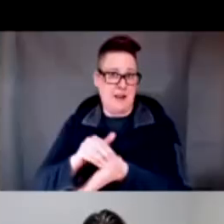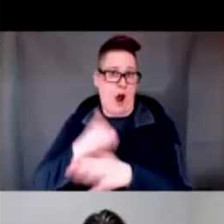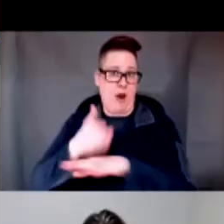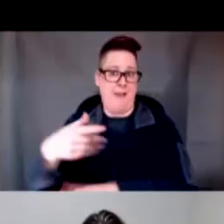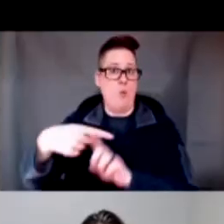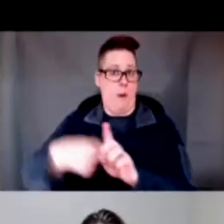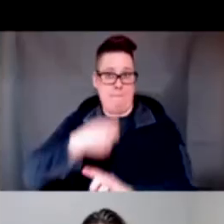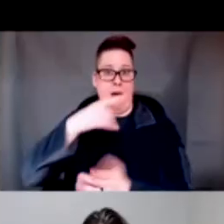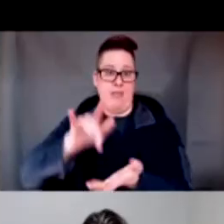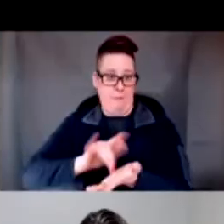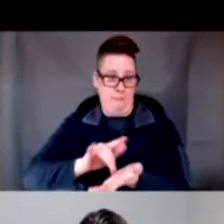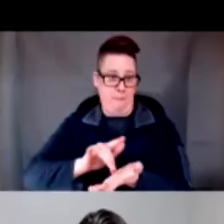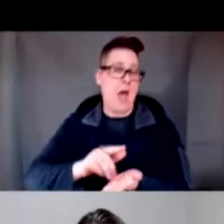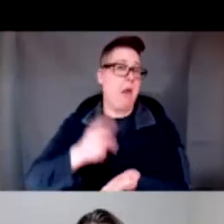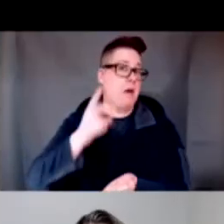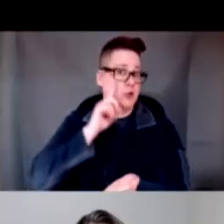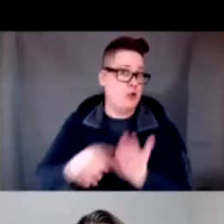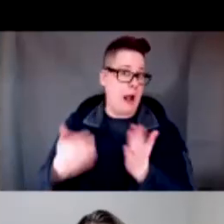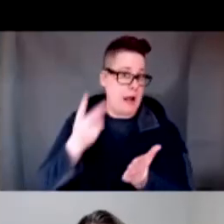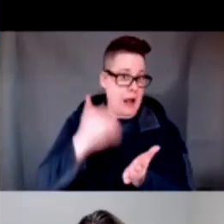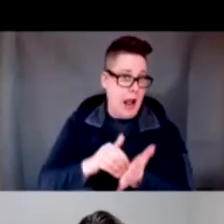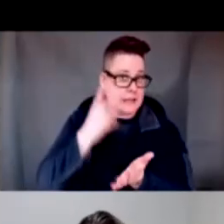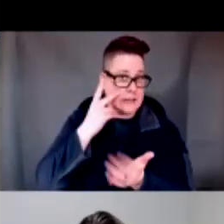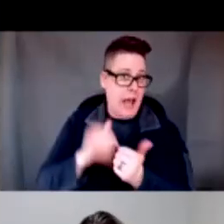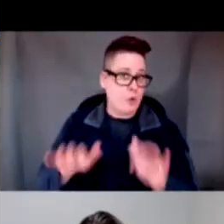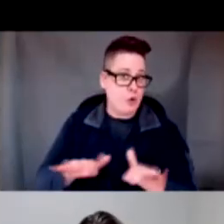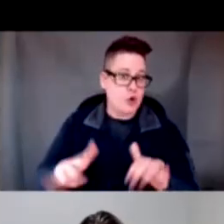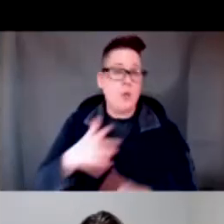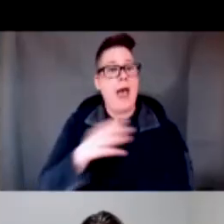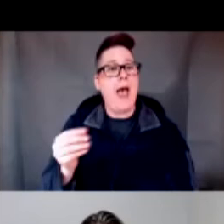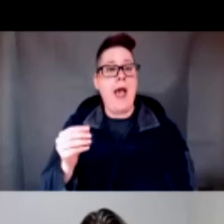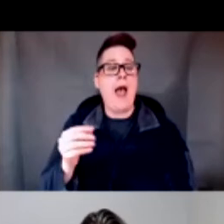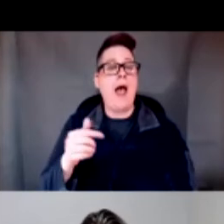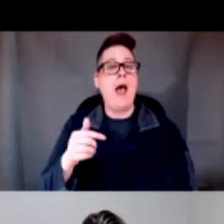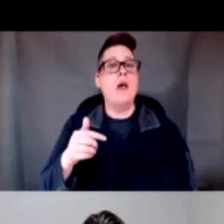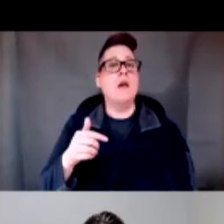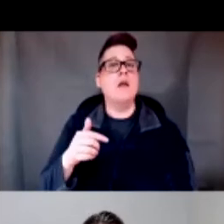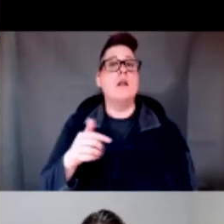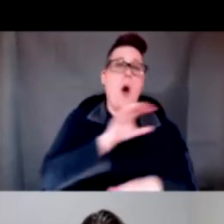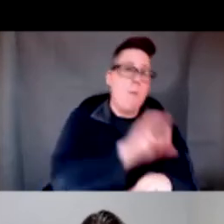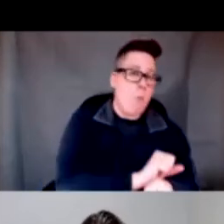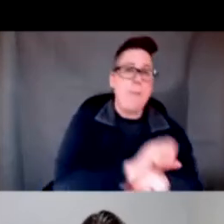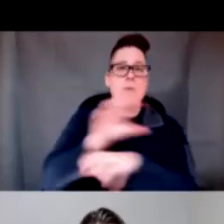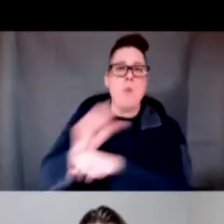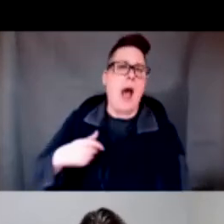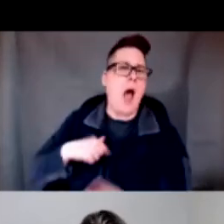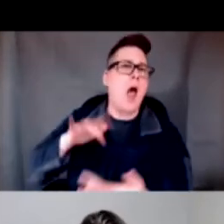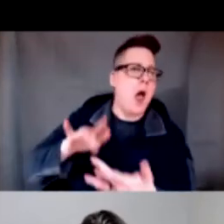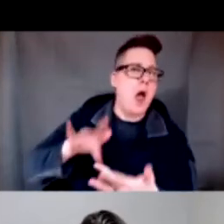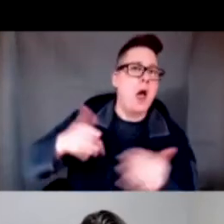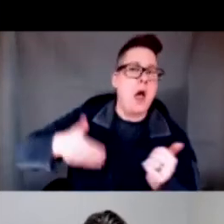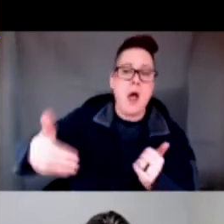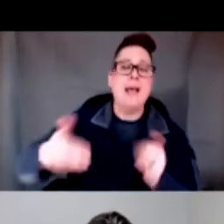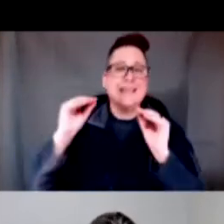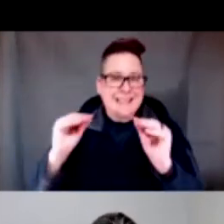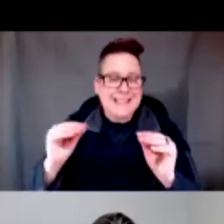on the medication for reevaluation. And I was also able to follow up with her in between these appointments to provide education about the titration